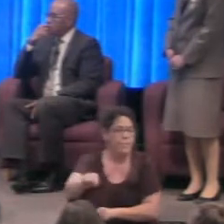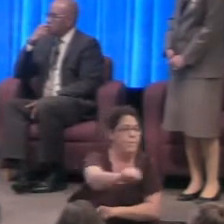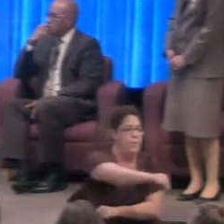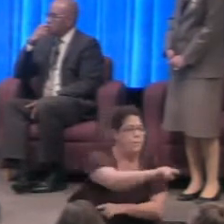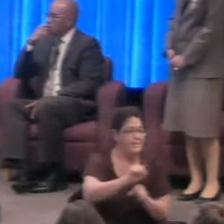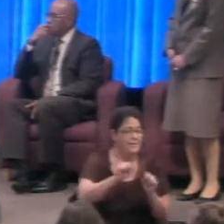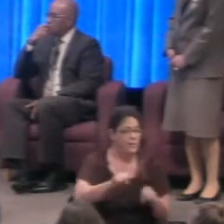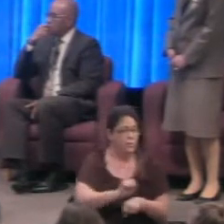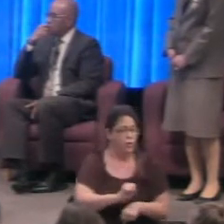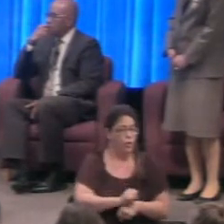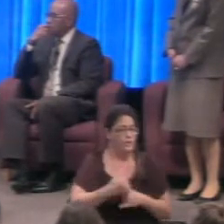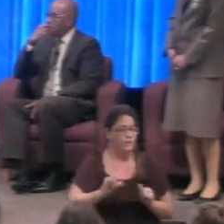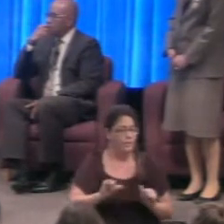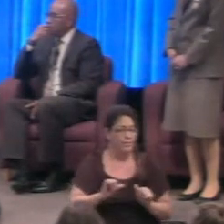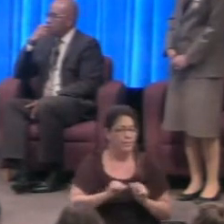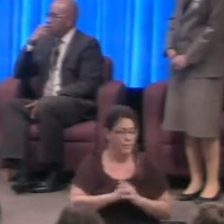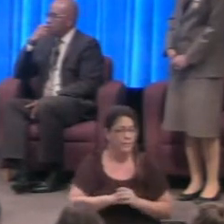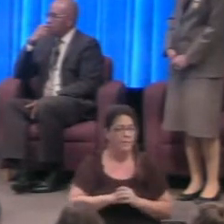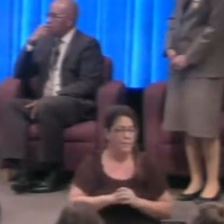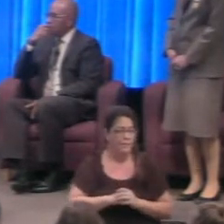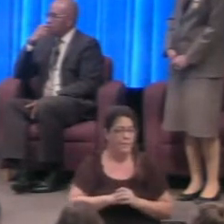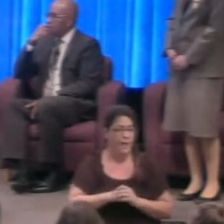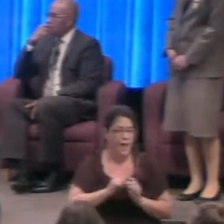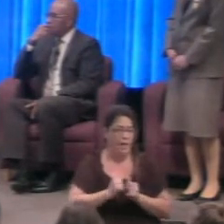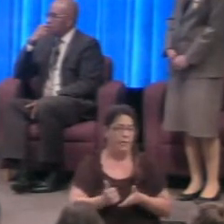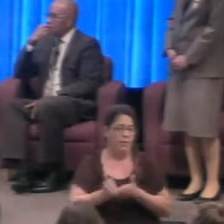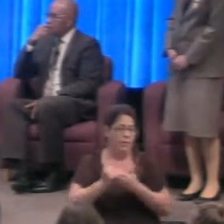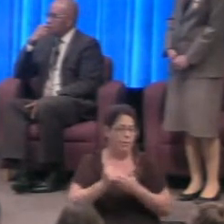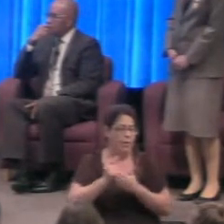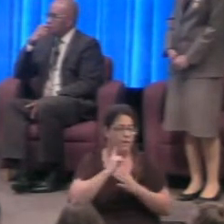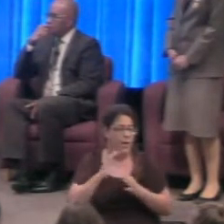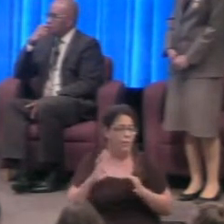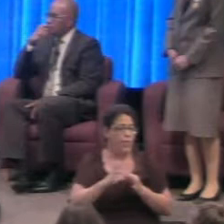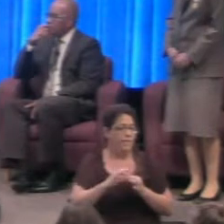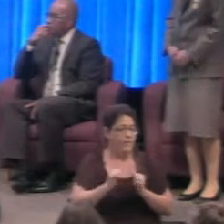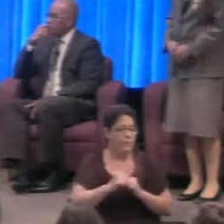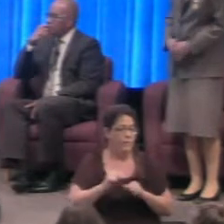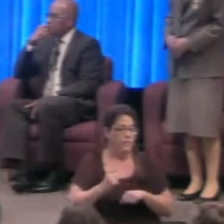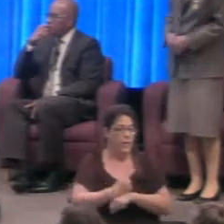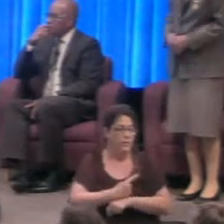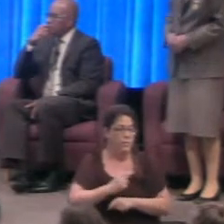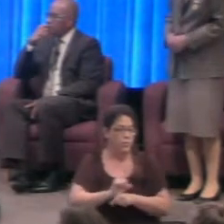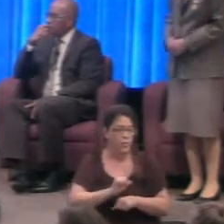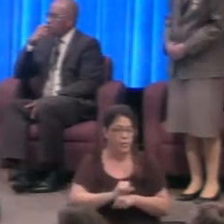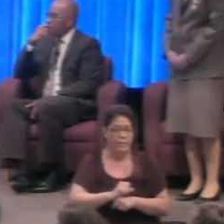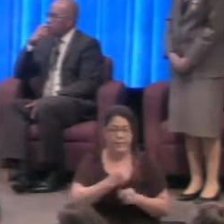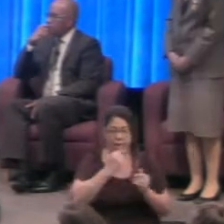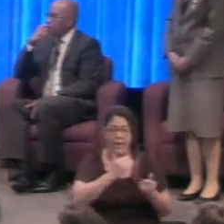viable, persistent, and relevant. And so to that, we applaud you.